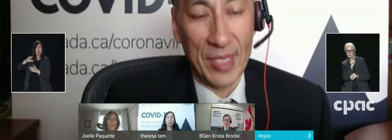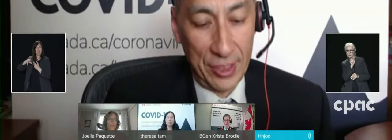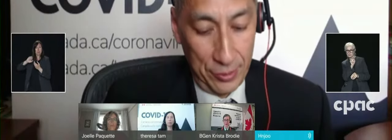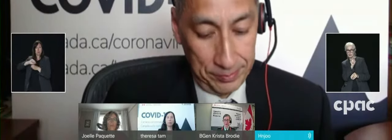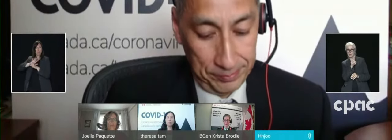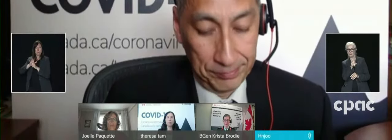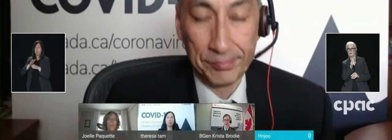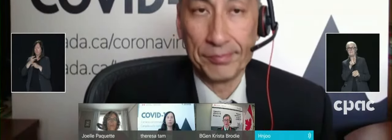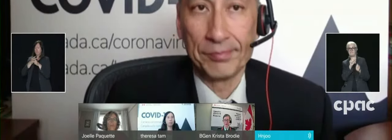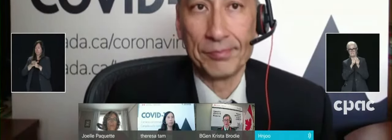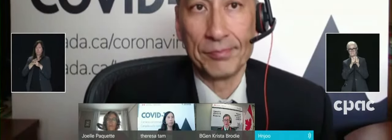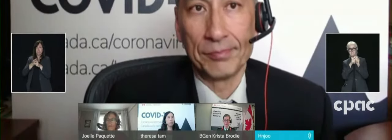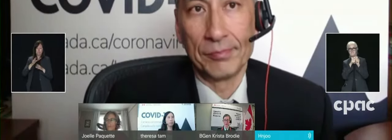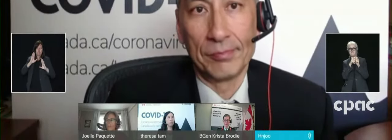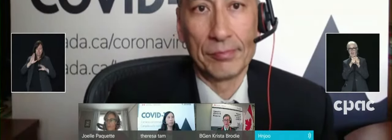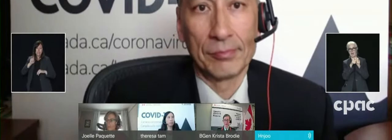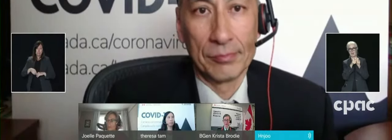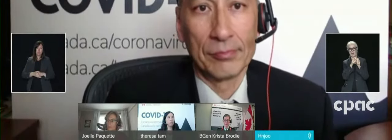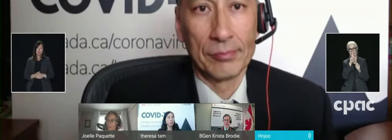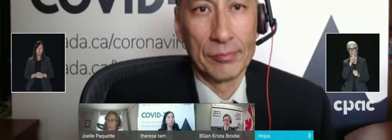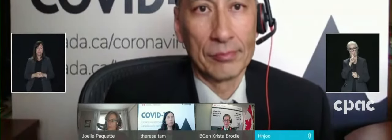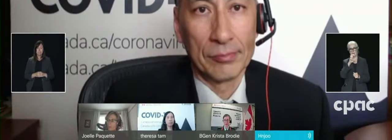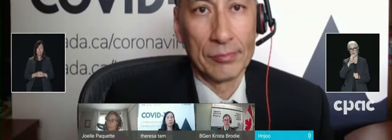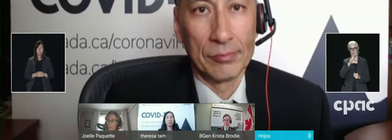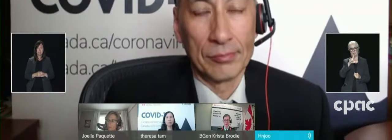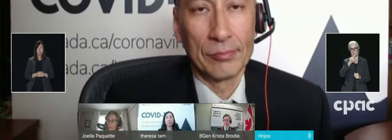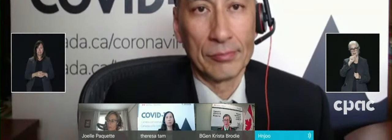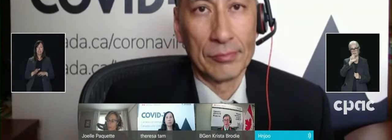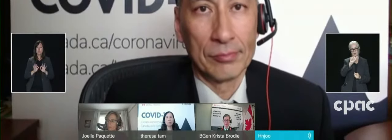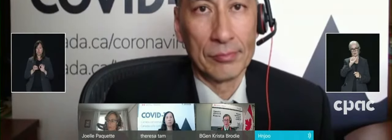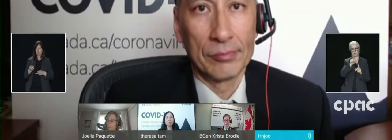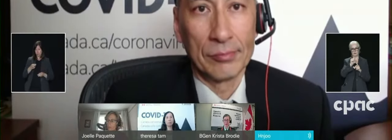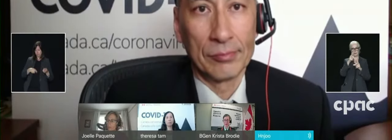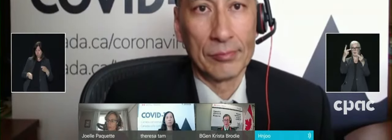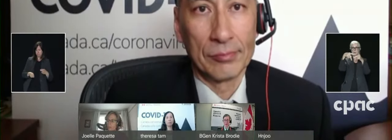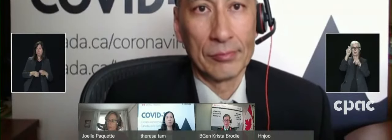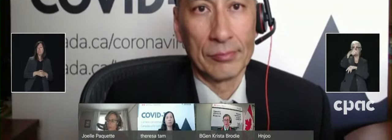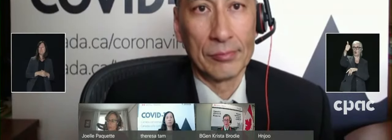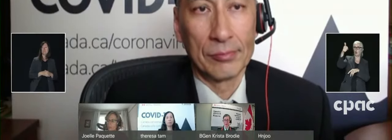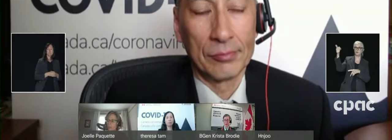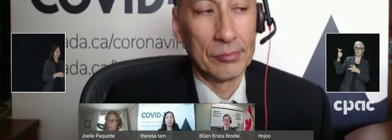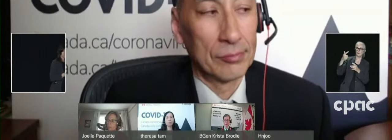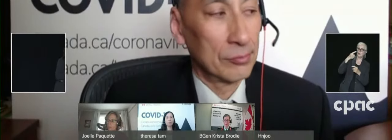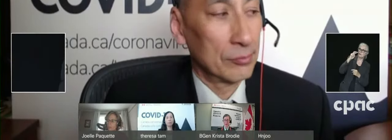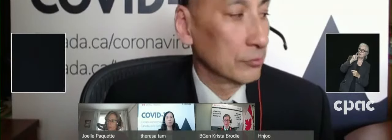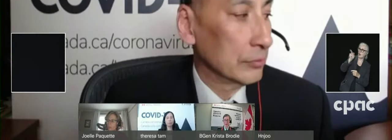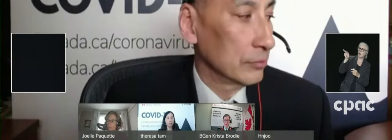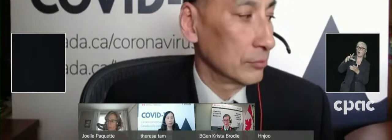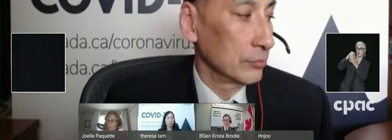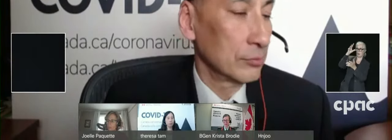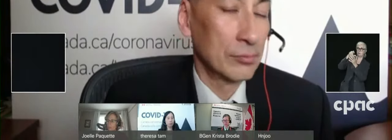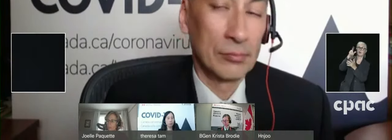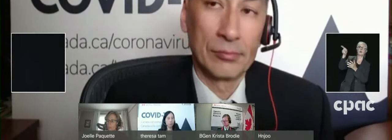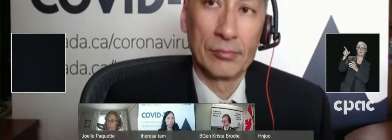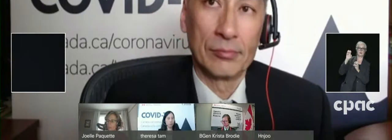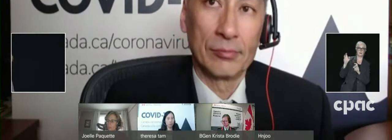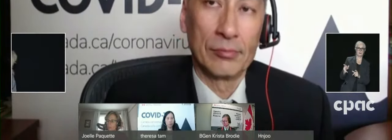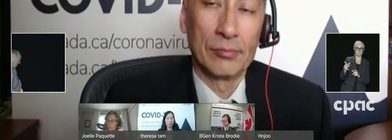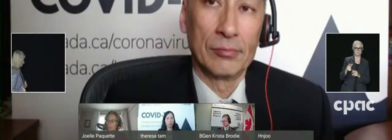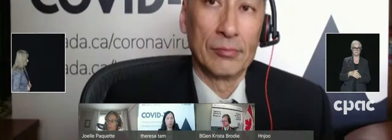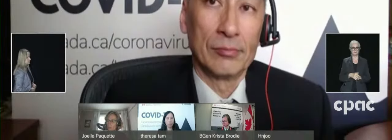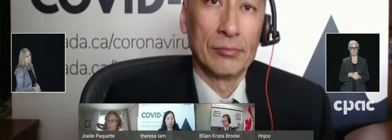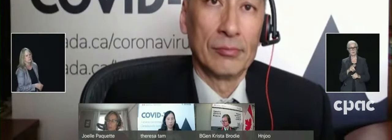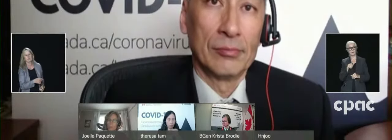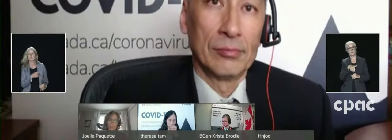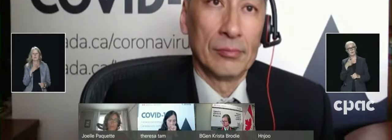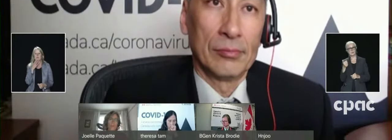forward. Thank you. Merci. Prochaine question. Next question, please.